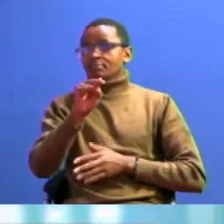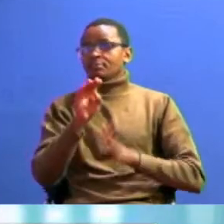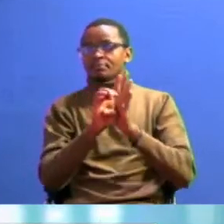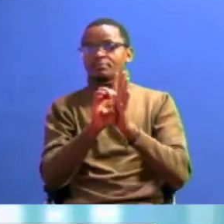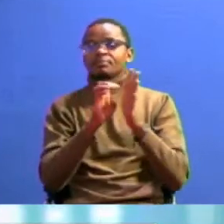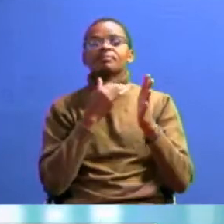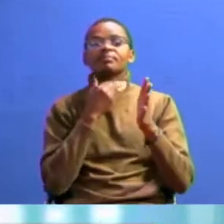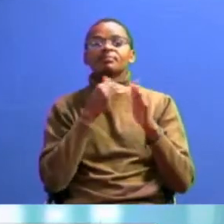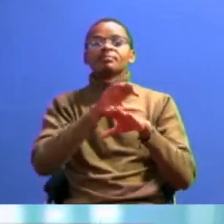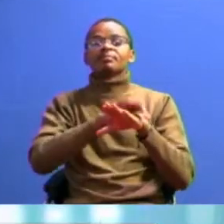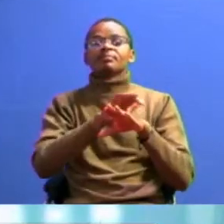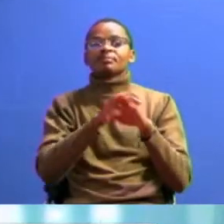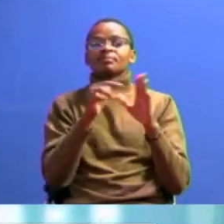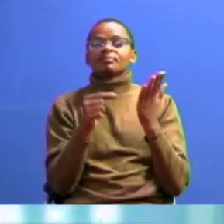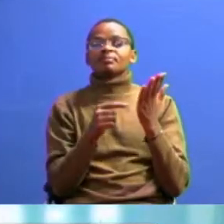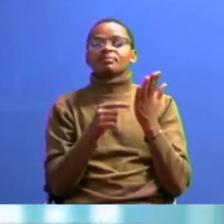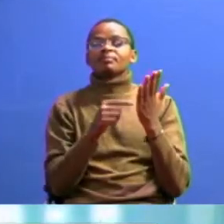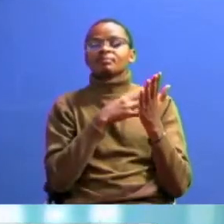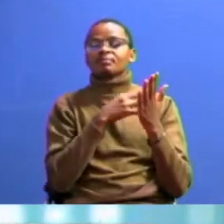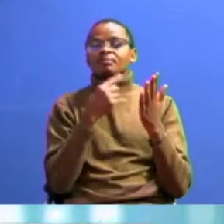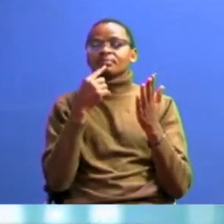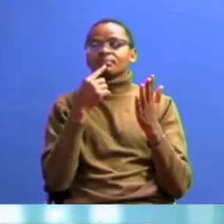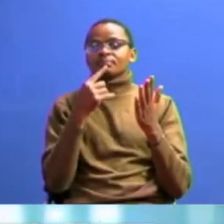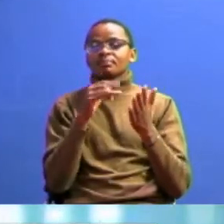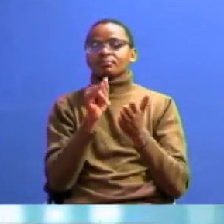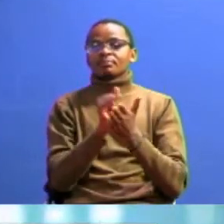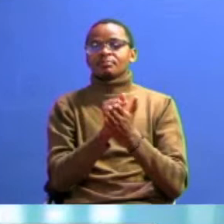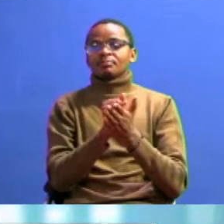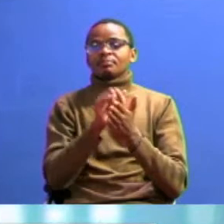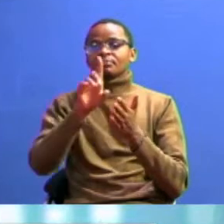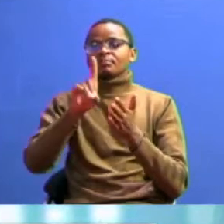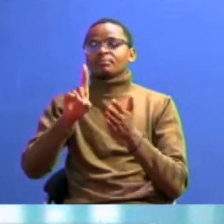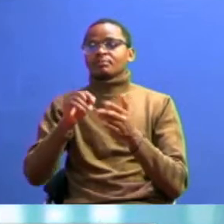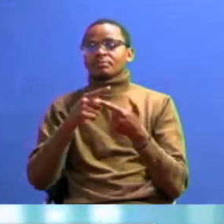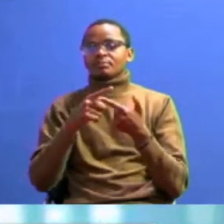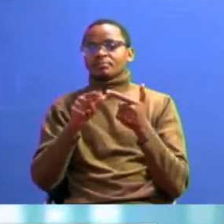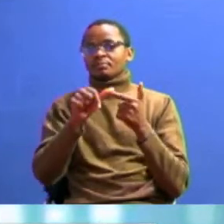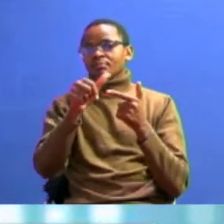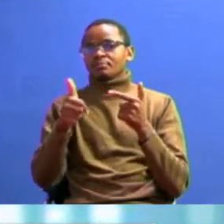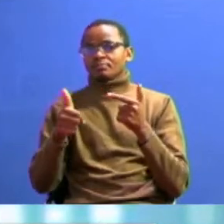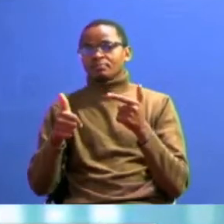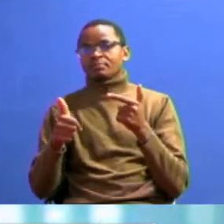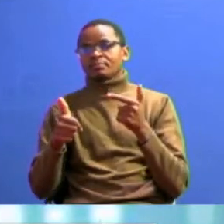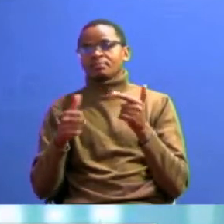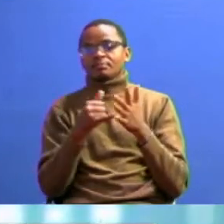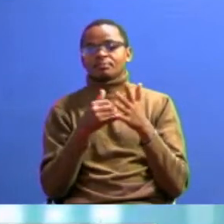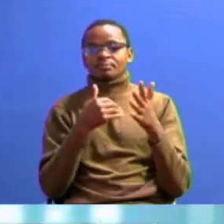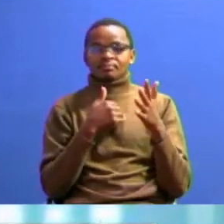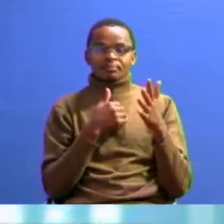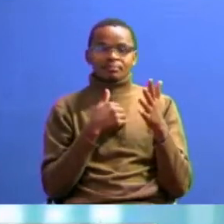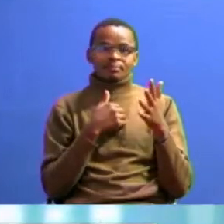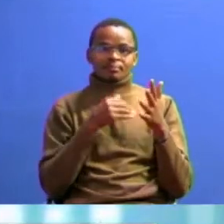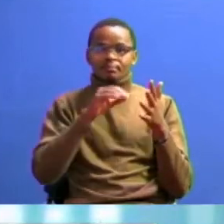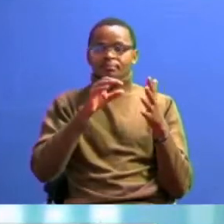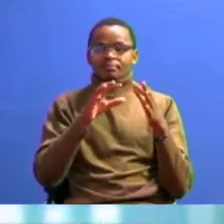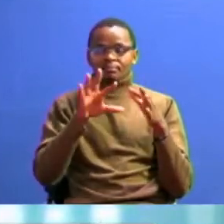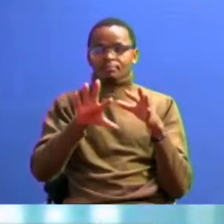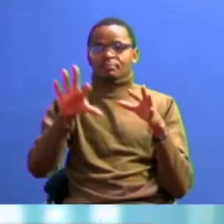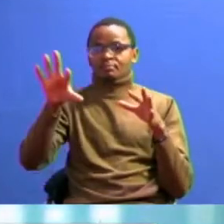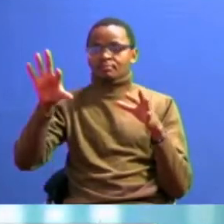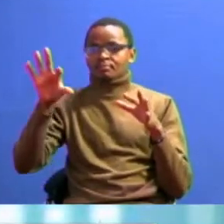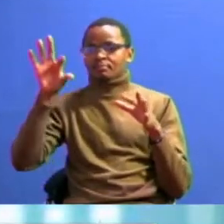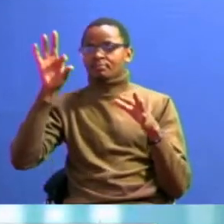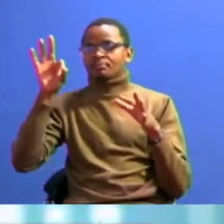don't want to get technical. And so that is the one side of it. But on the other side, it has also been found